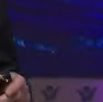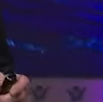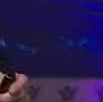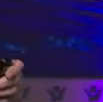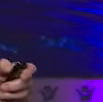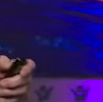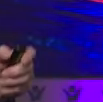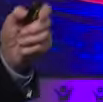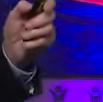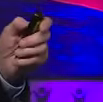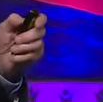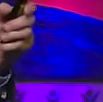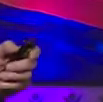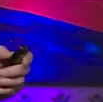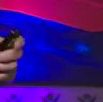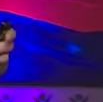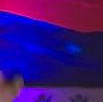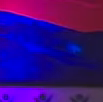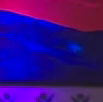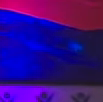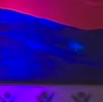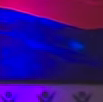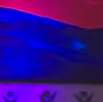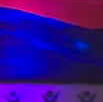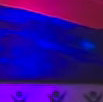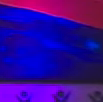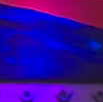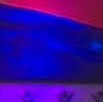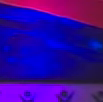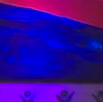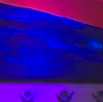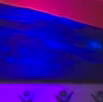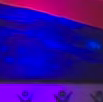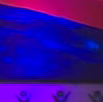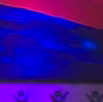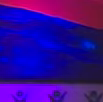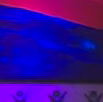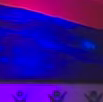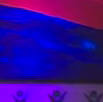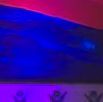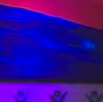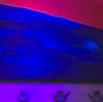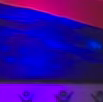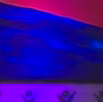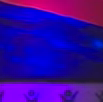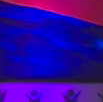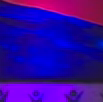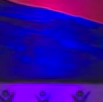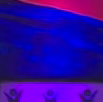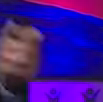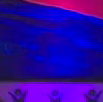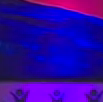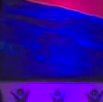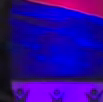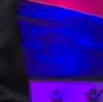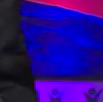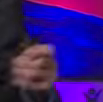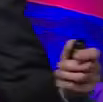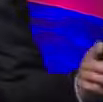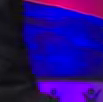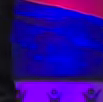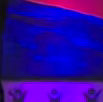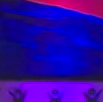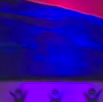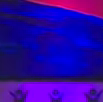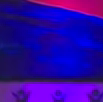had statues erected to the Roman gods, like the god of Demeter, the god of the sky, and the god of Dionysus, the god of